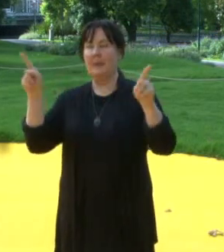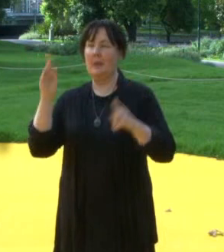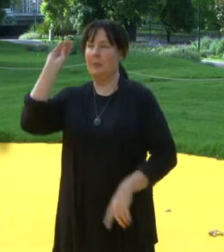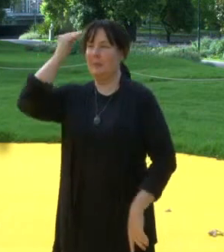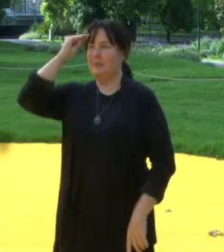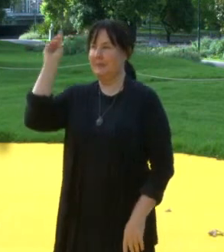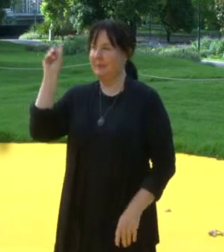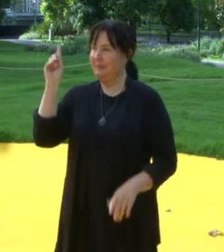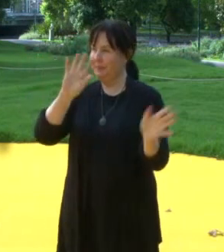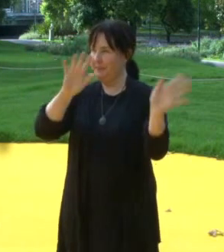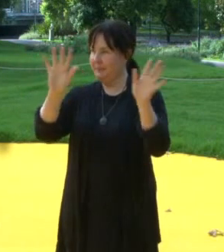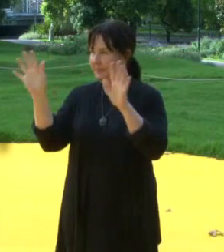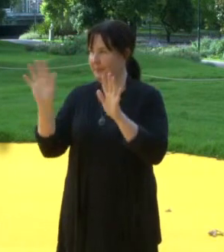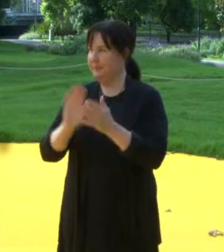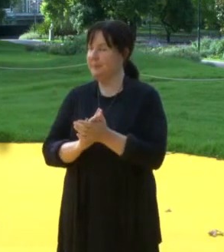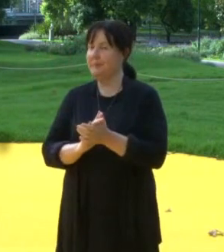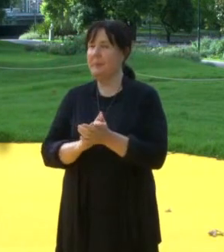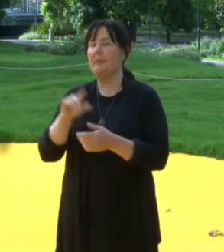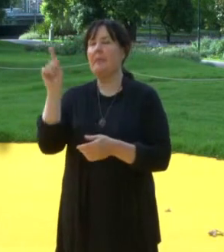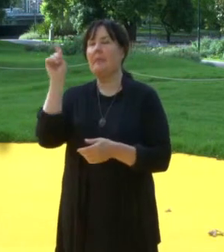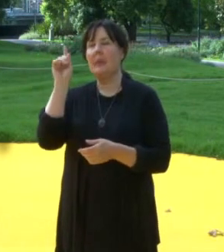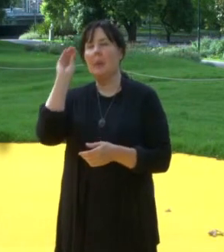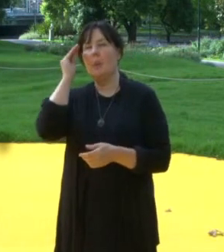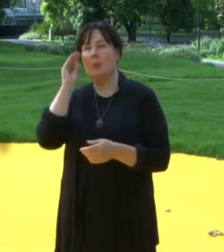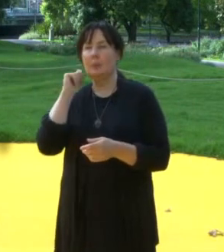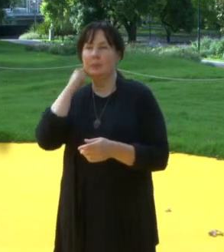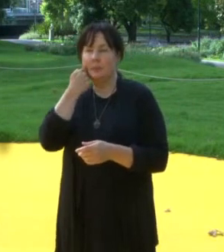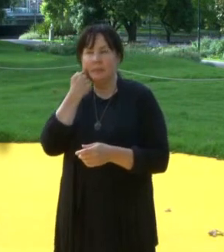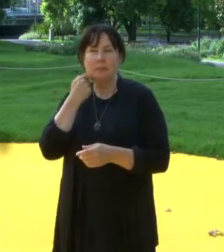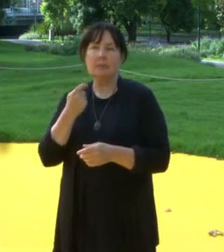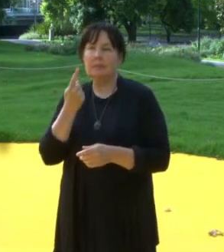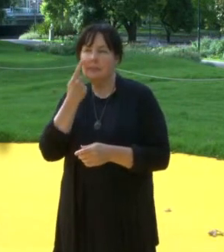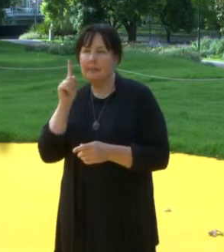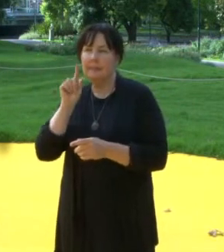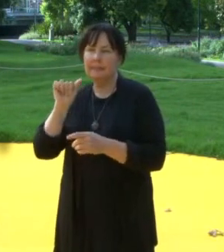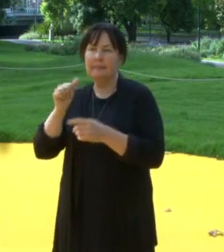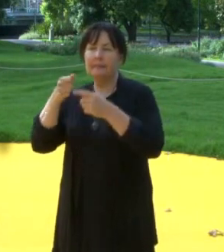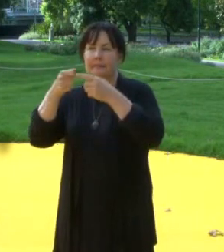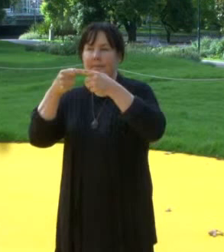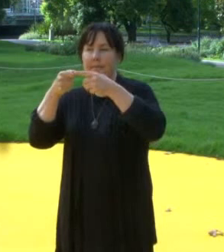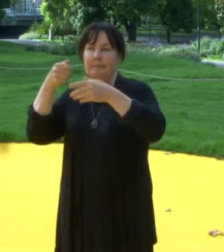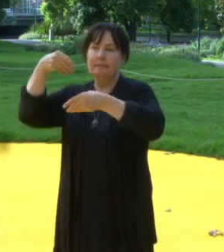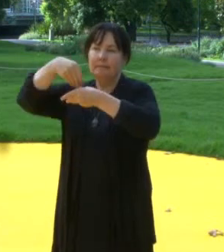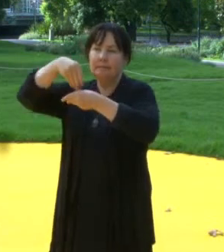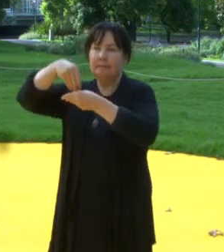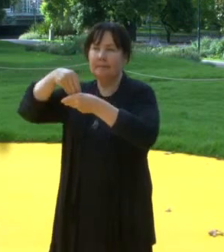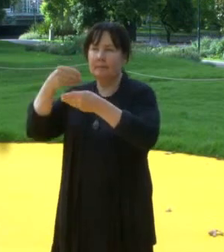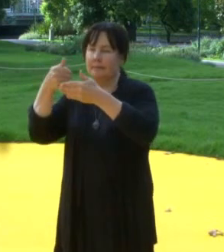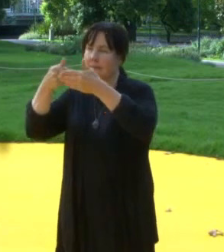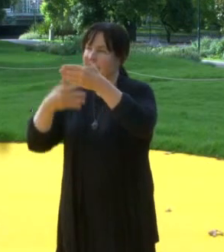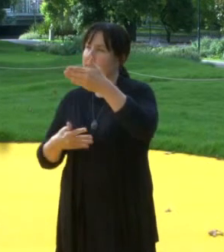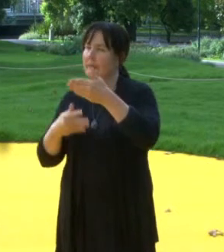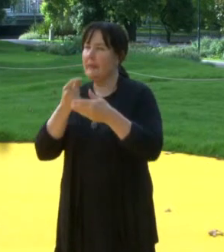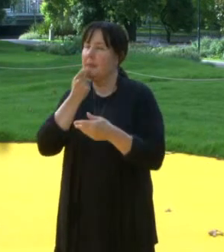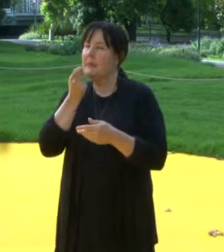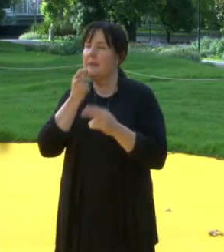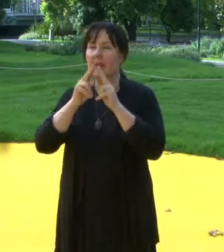We'll hear more about the awards themselves shortly, but first a little bit of housekeeping for this evening. Now, please do excuse me if I keep